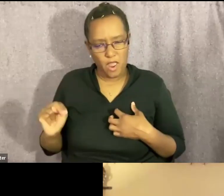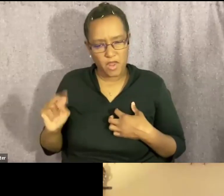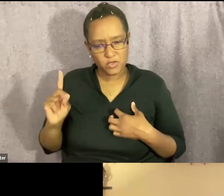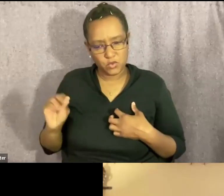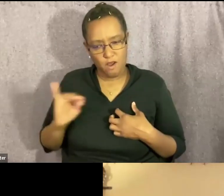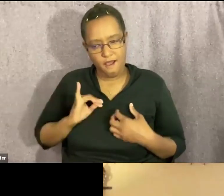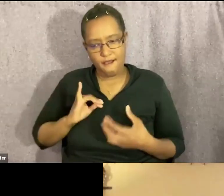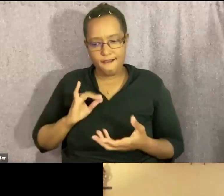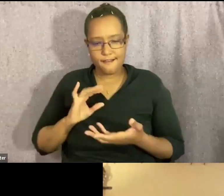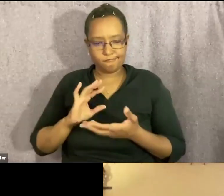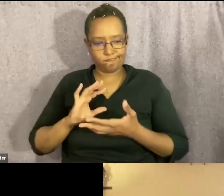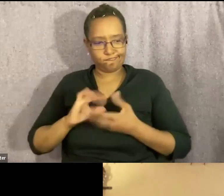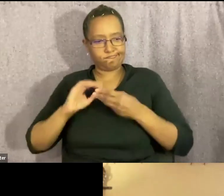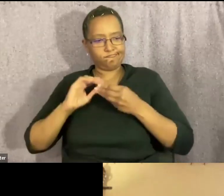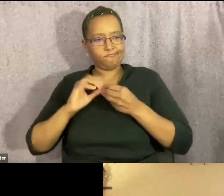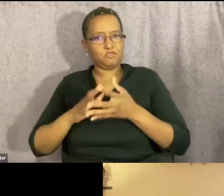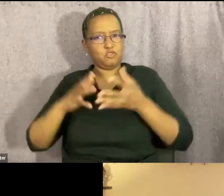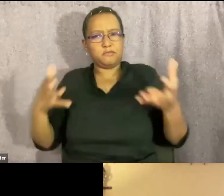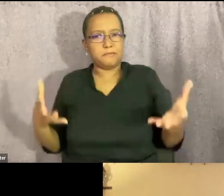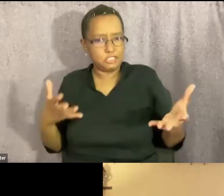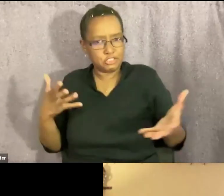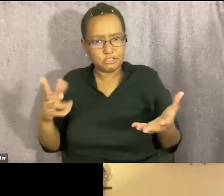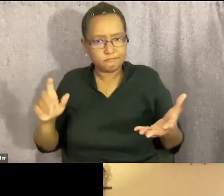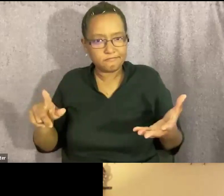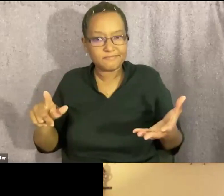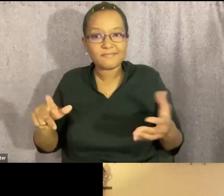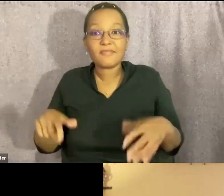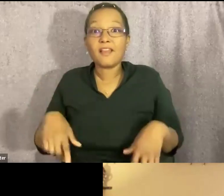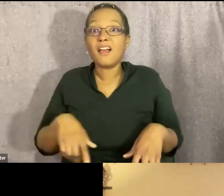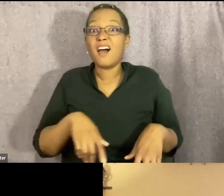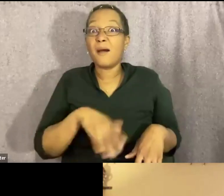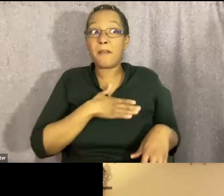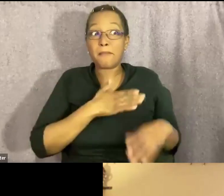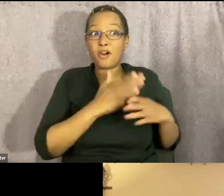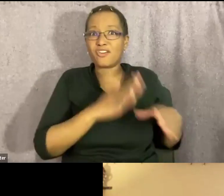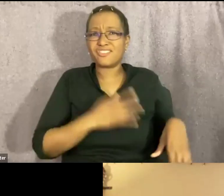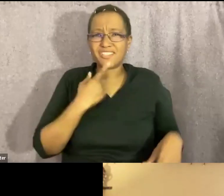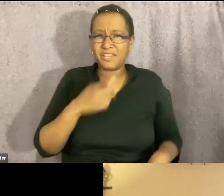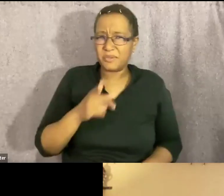This is Jess speaking. Thank you for that question, Alex. I struggle with it a lot.